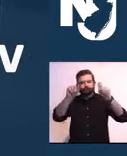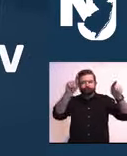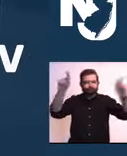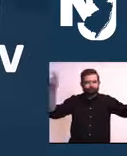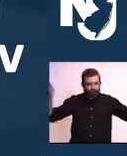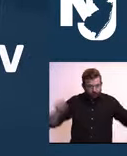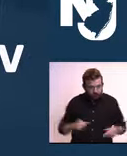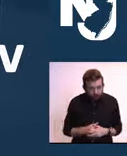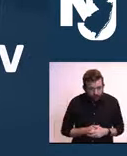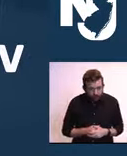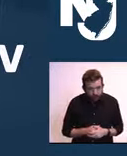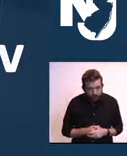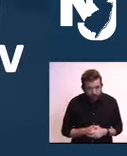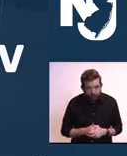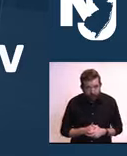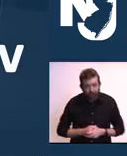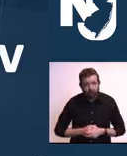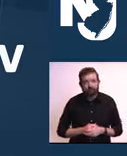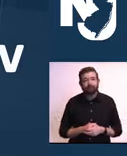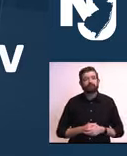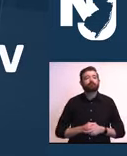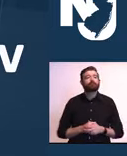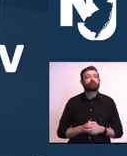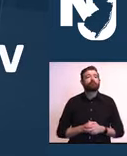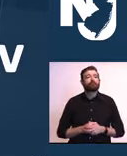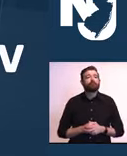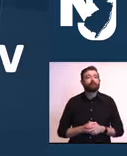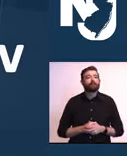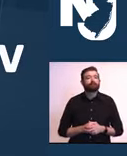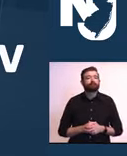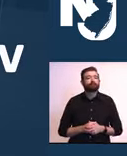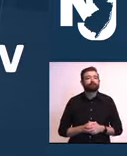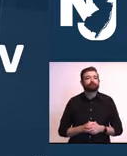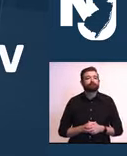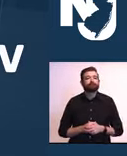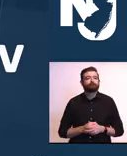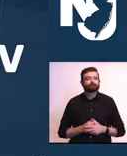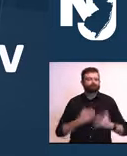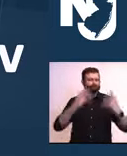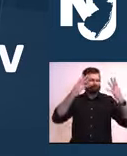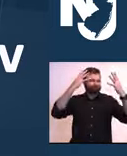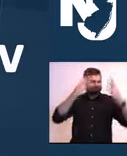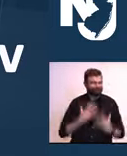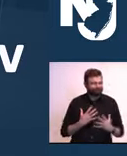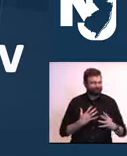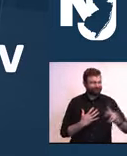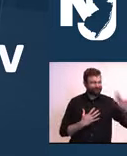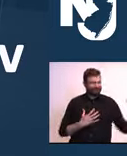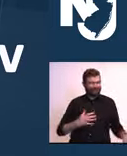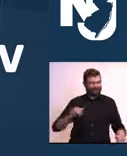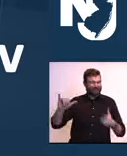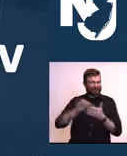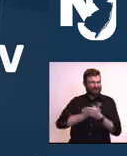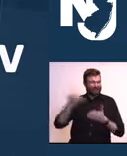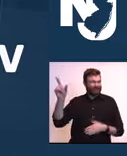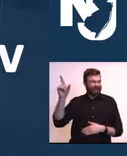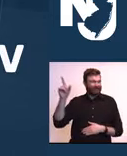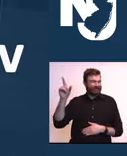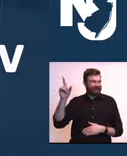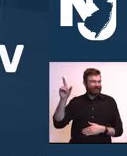Before we jump in, just unspeakable tragedy in the same week in both Philadelphia and New York City, cities that are